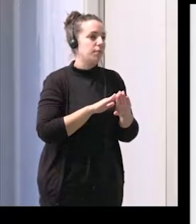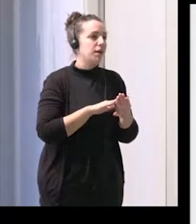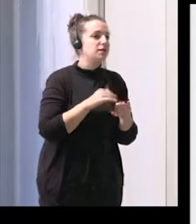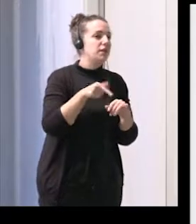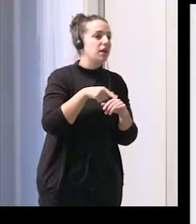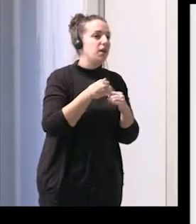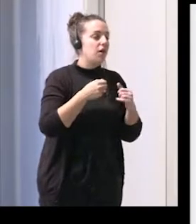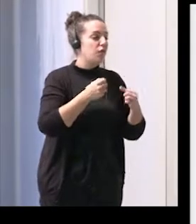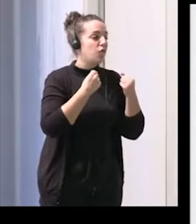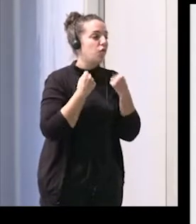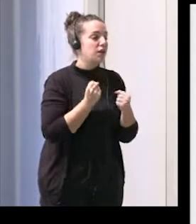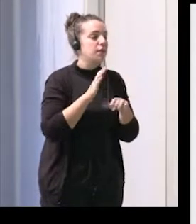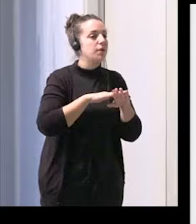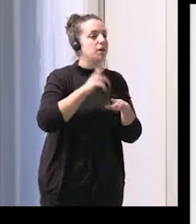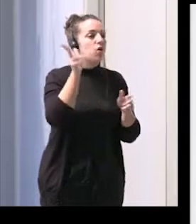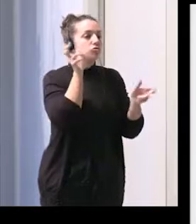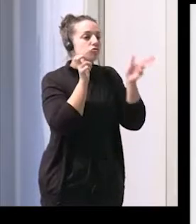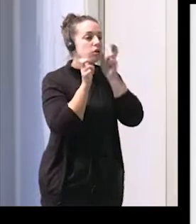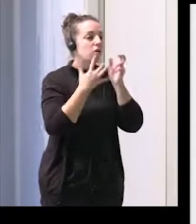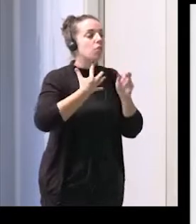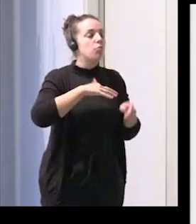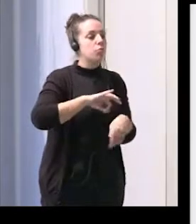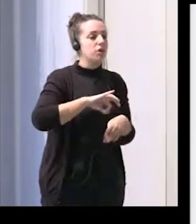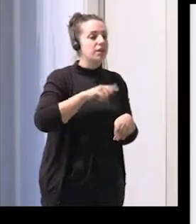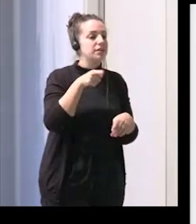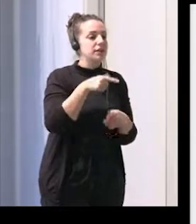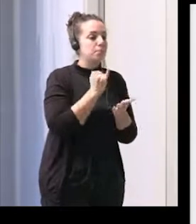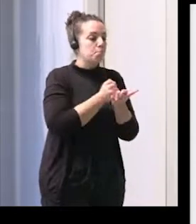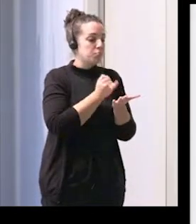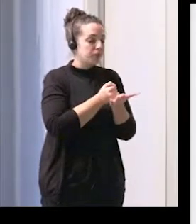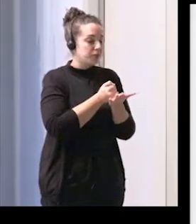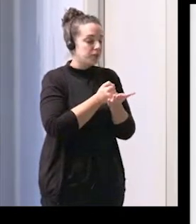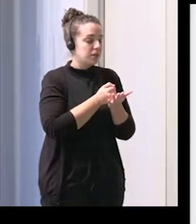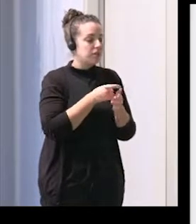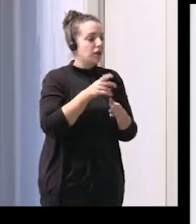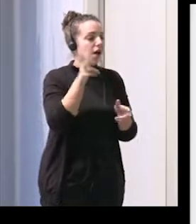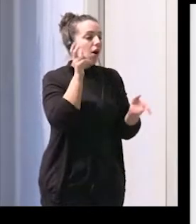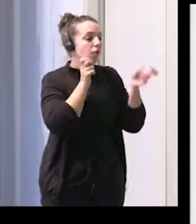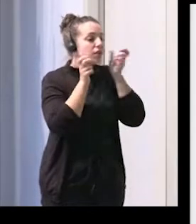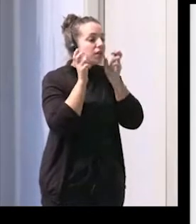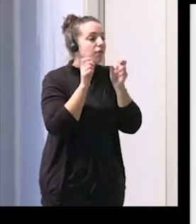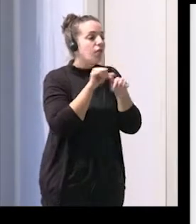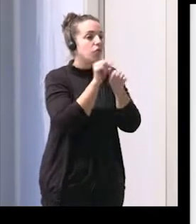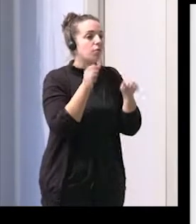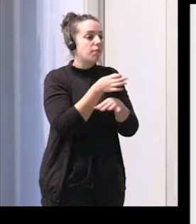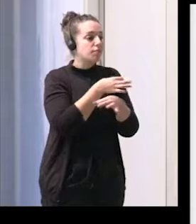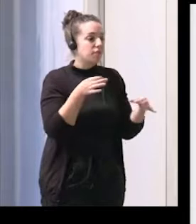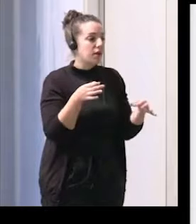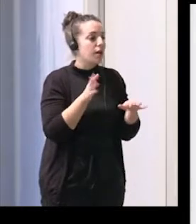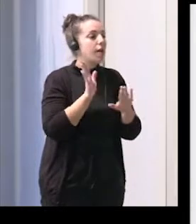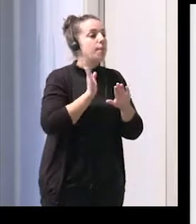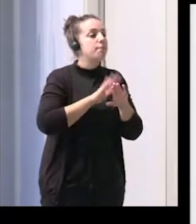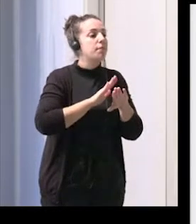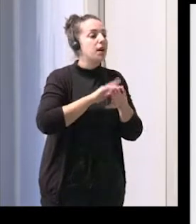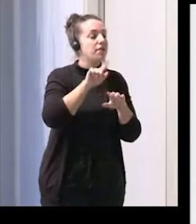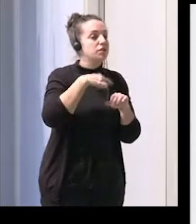and consistent binaural cues so they really can develop the spatial hearing they need to listen in complex